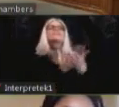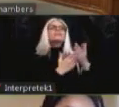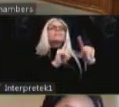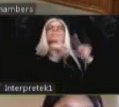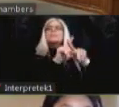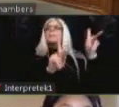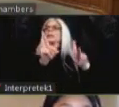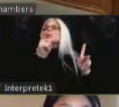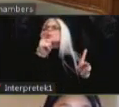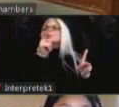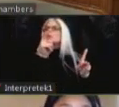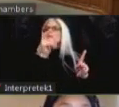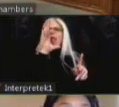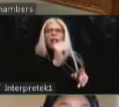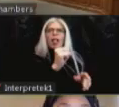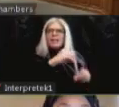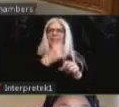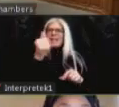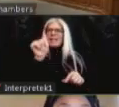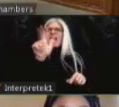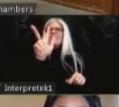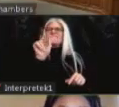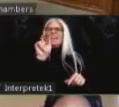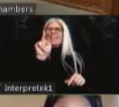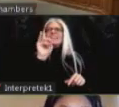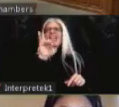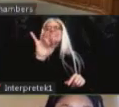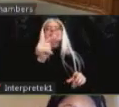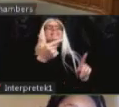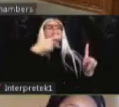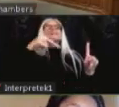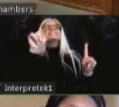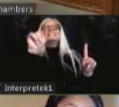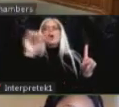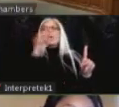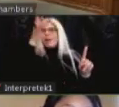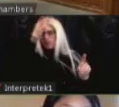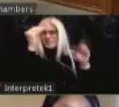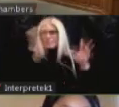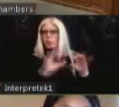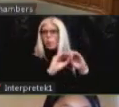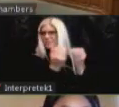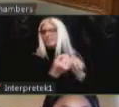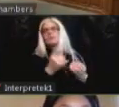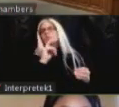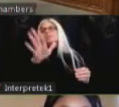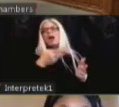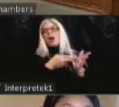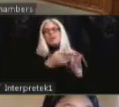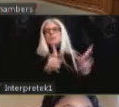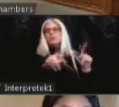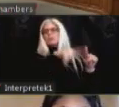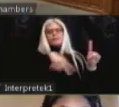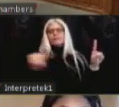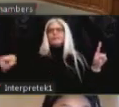our PTA members attend as well. And so we have a pretty diverse group of individuals who are coming together.